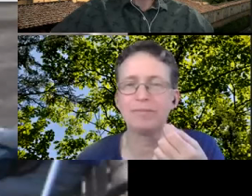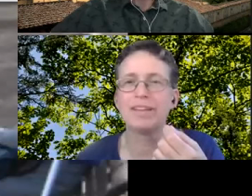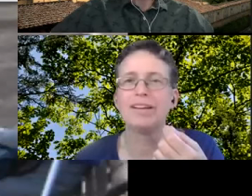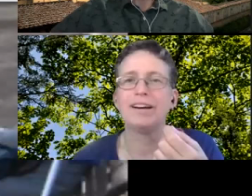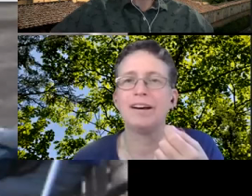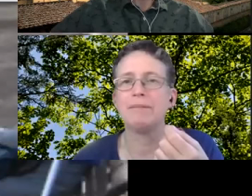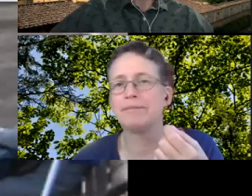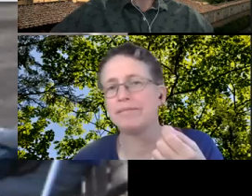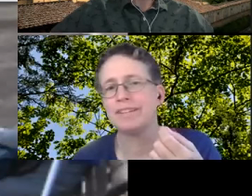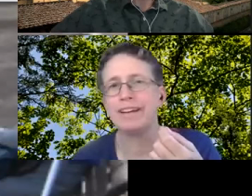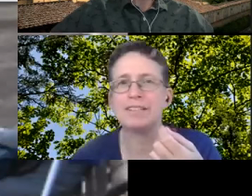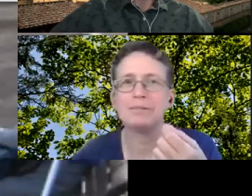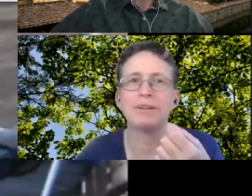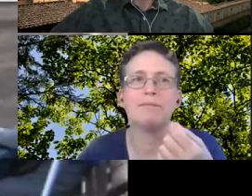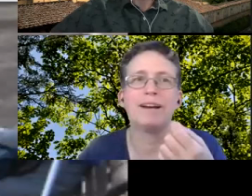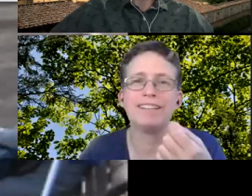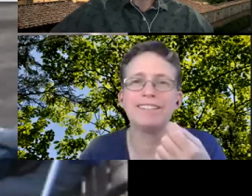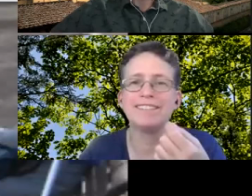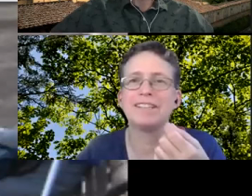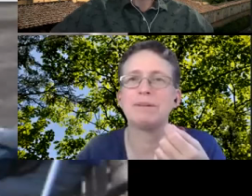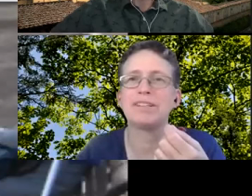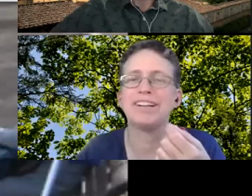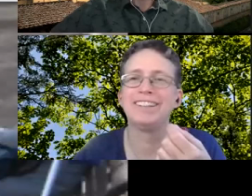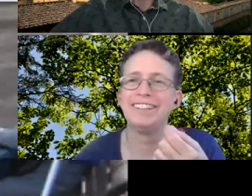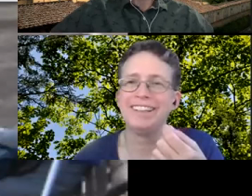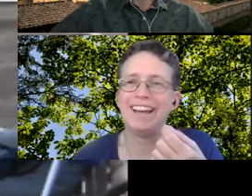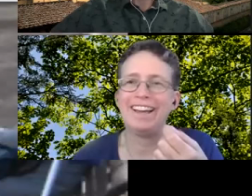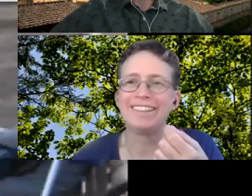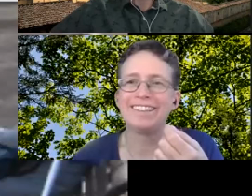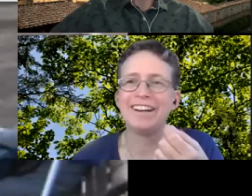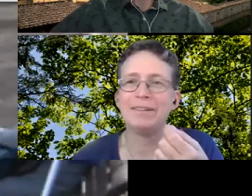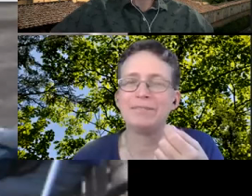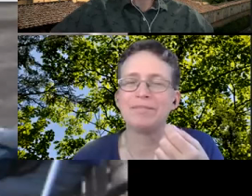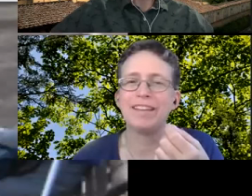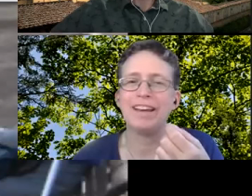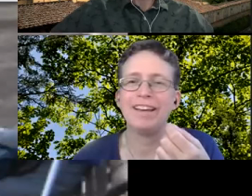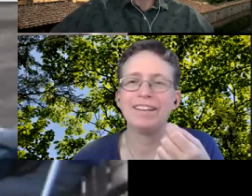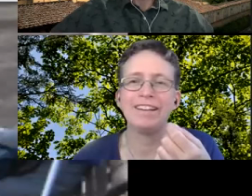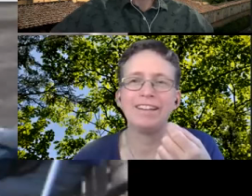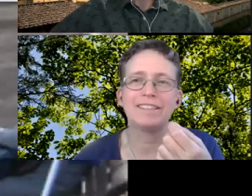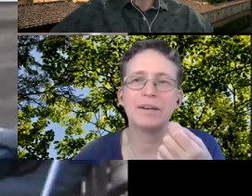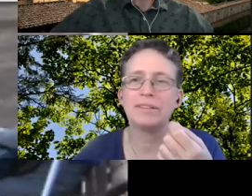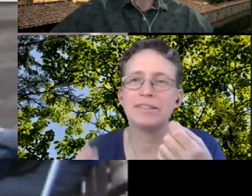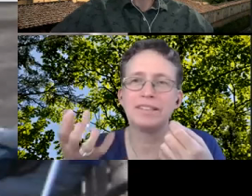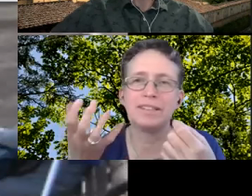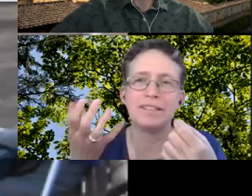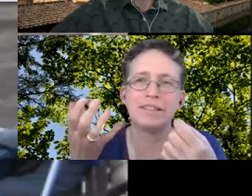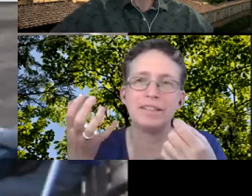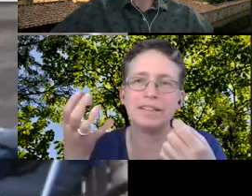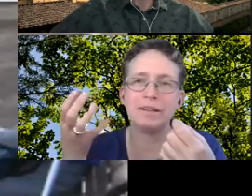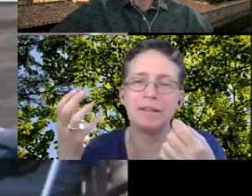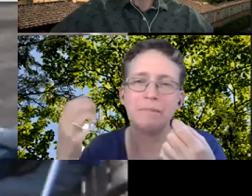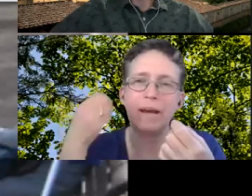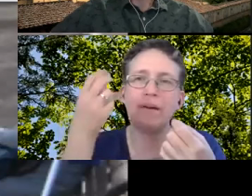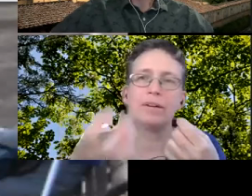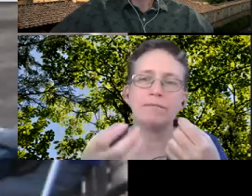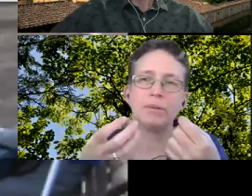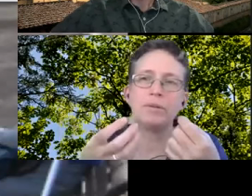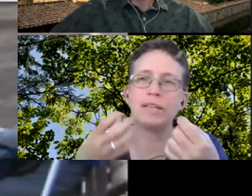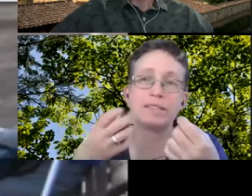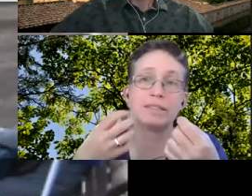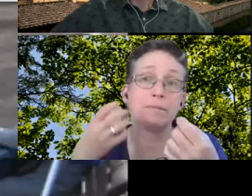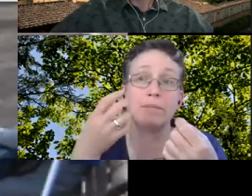pastime. Actually, one of my kids is in this picture, and so the amount